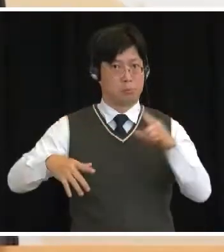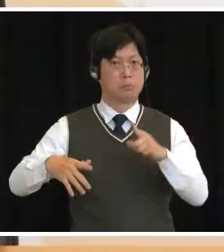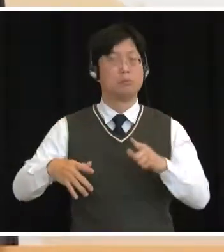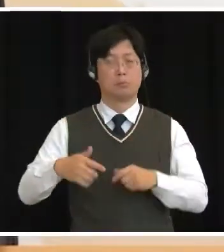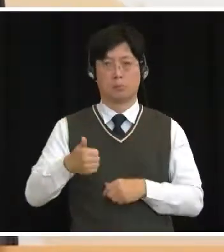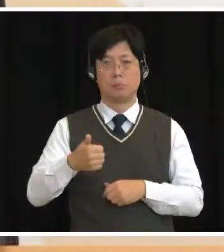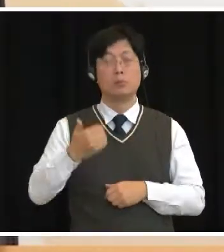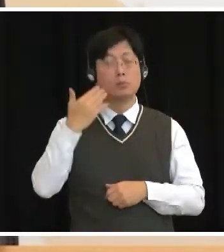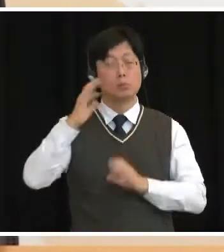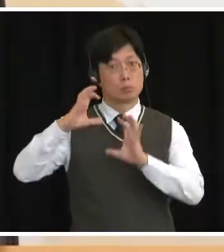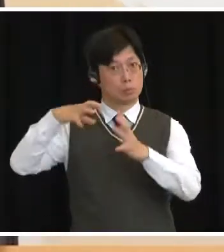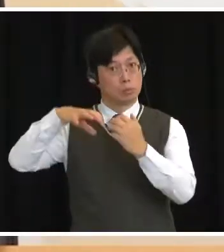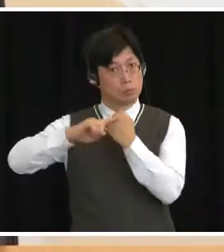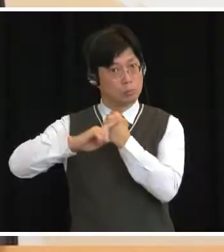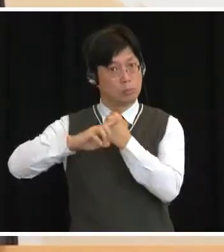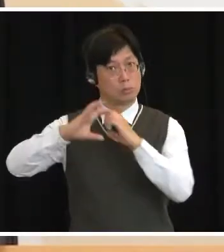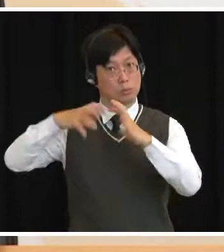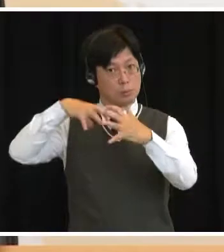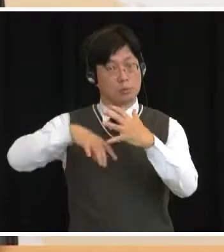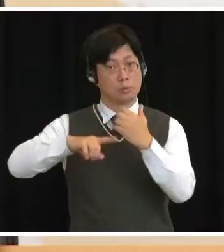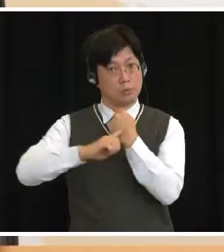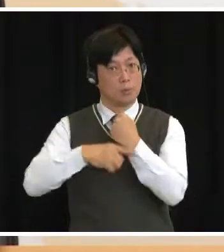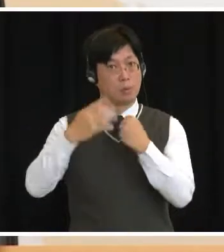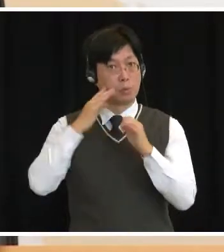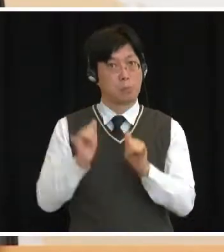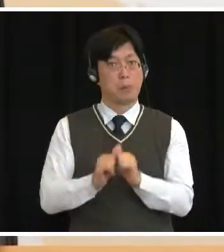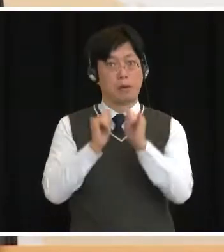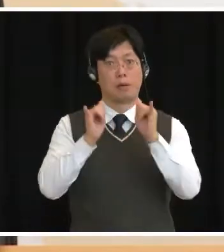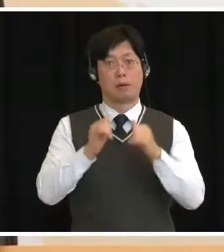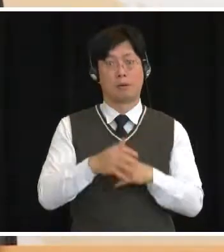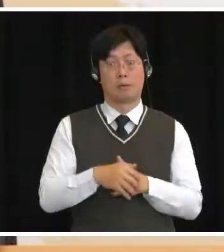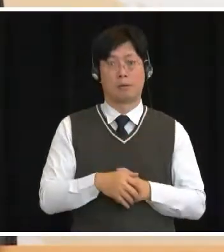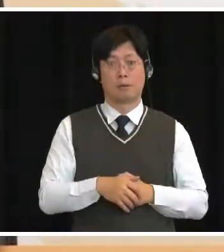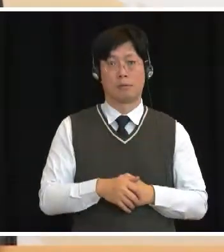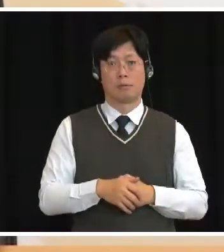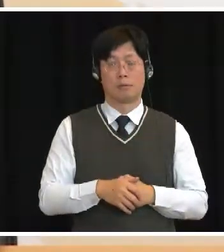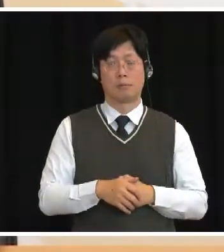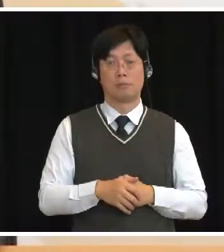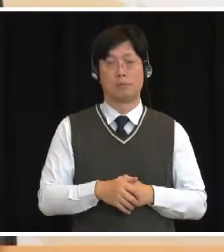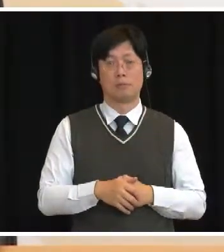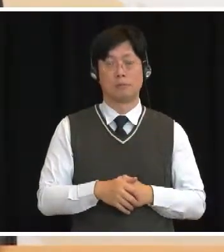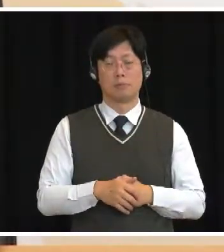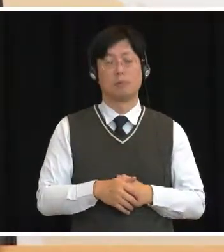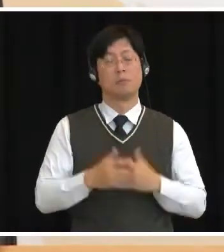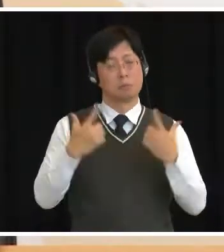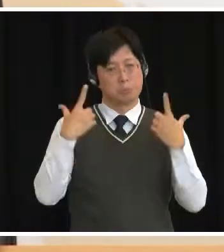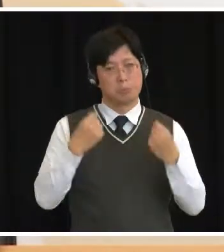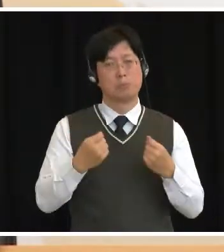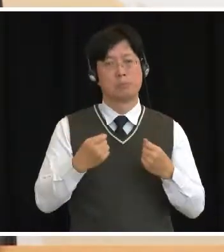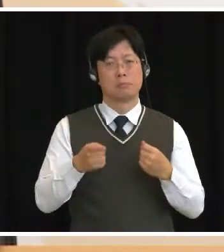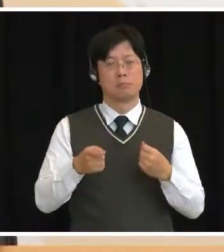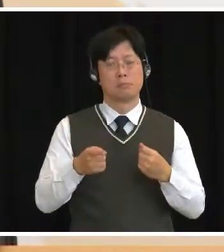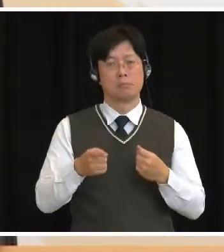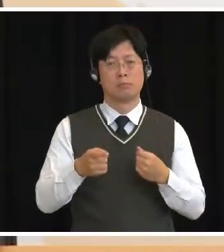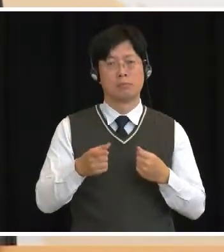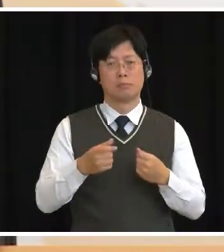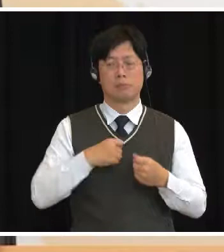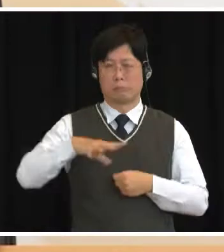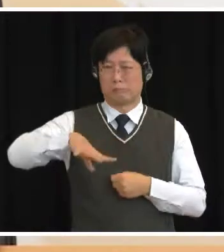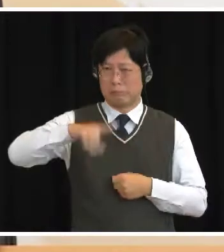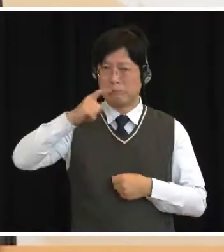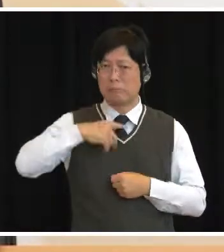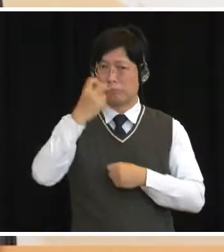Of course, there is an ongoing process of reviewing the law and bring it in line with the Convention on the Rights of the Child. But